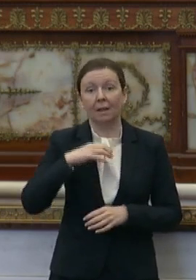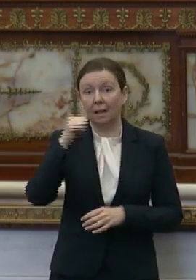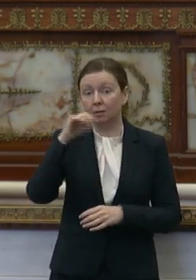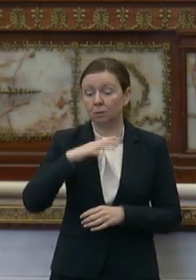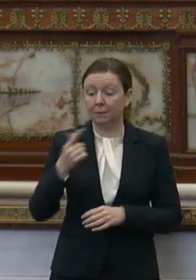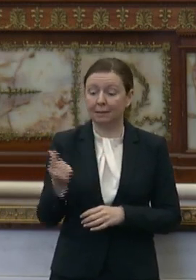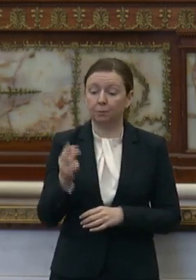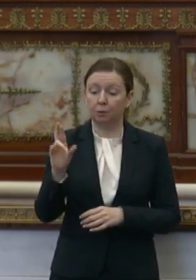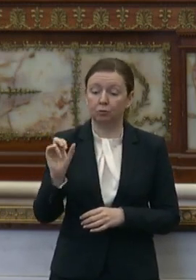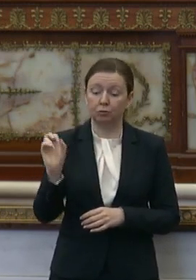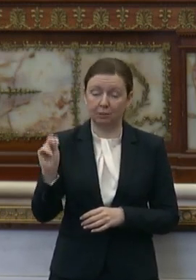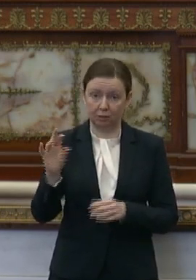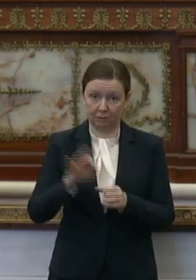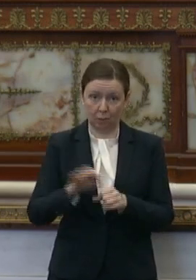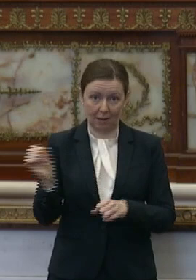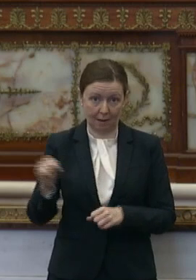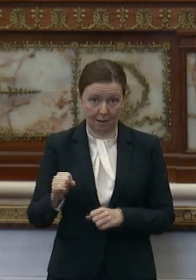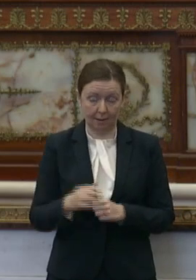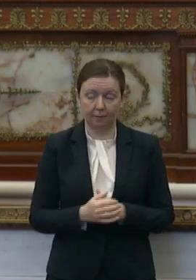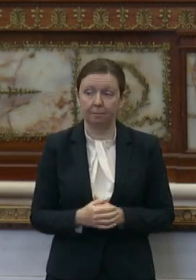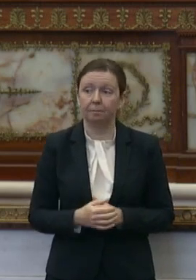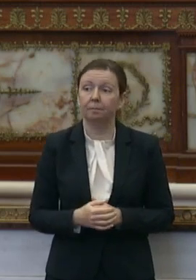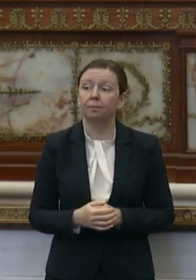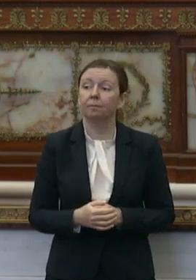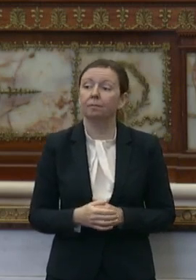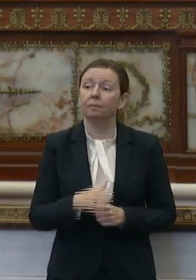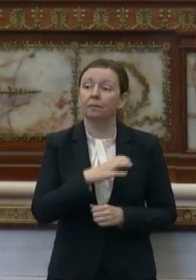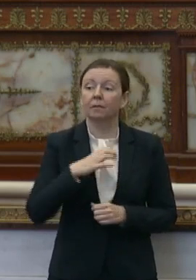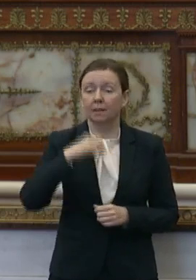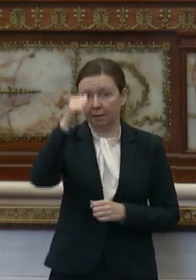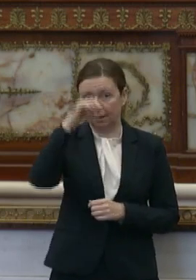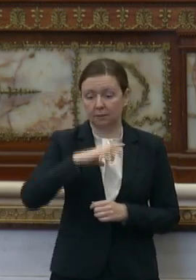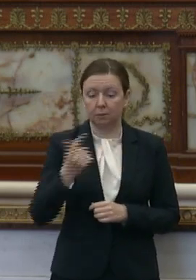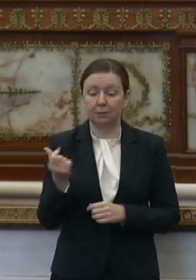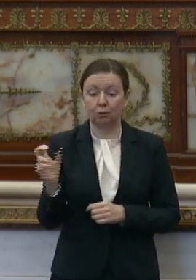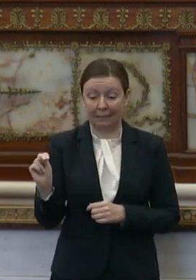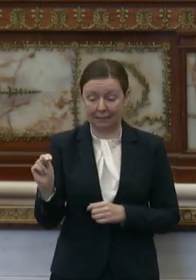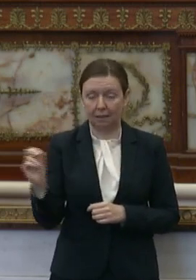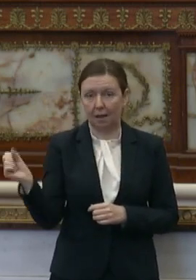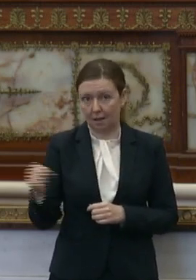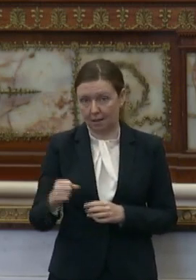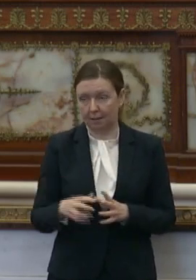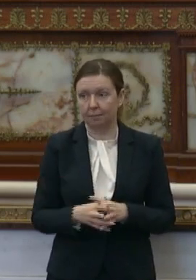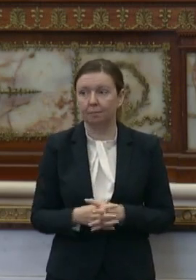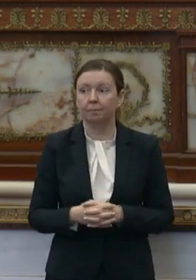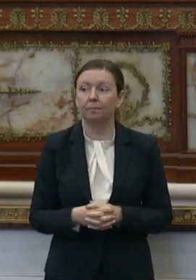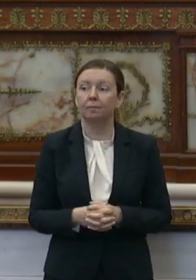Councilwoman Gilmore Richardson is voting aye. Councilman Green? Aye.